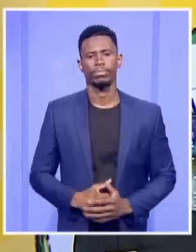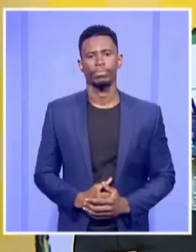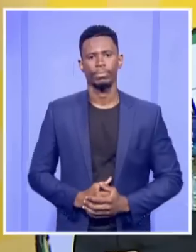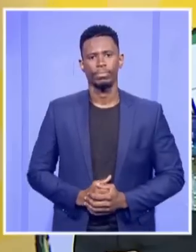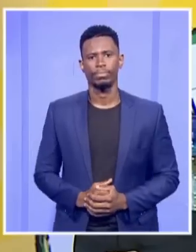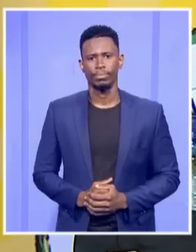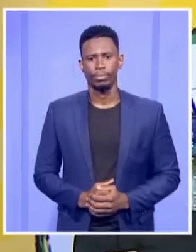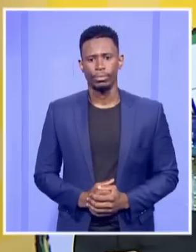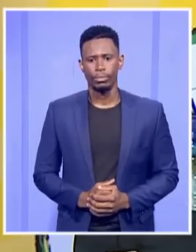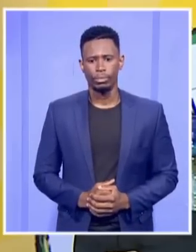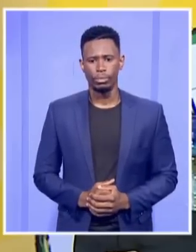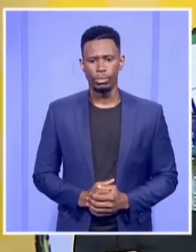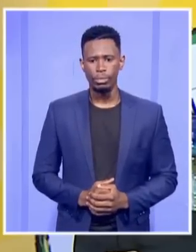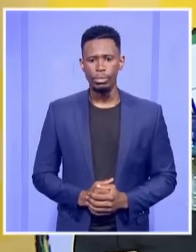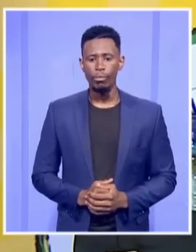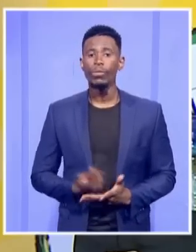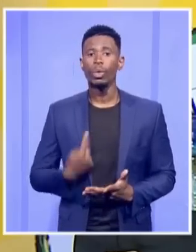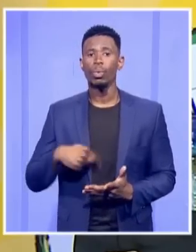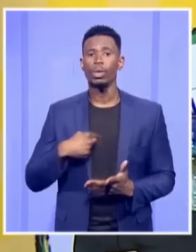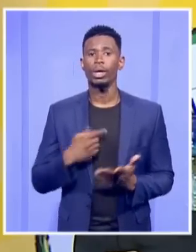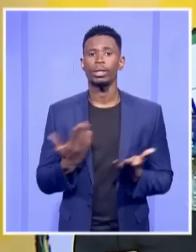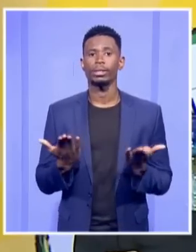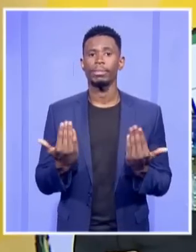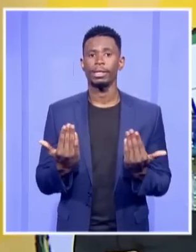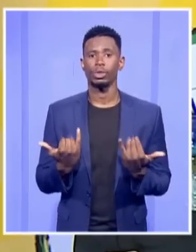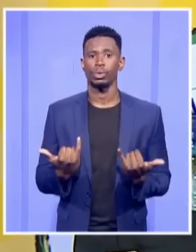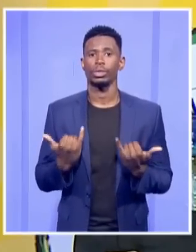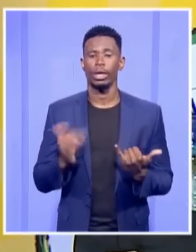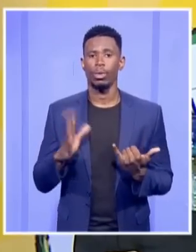We are expected to nominate national officials today.